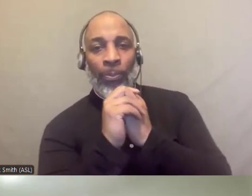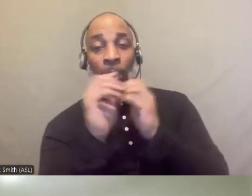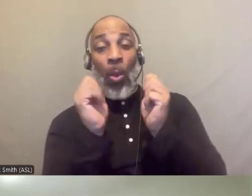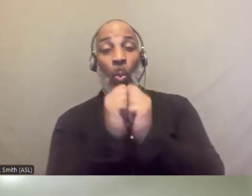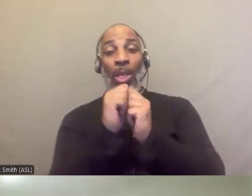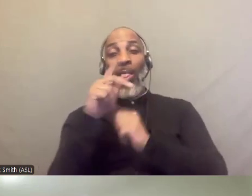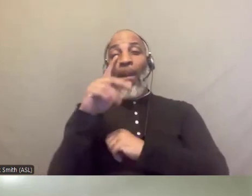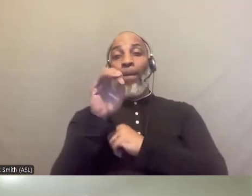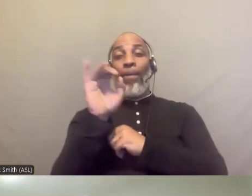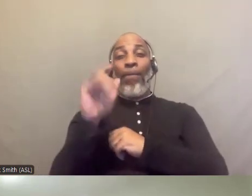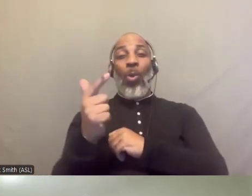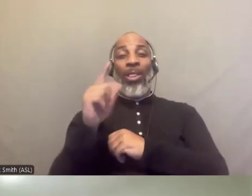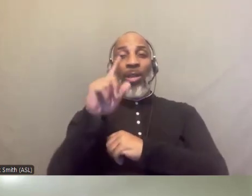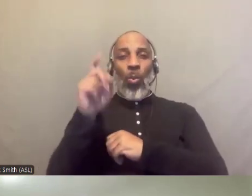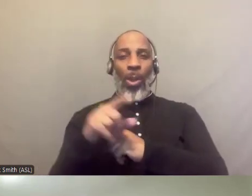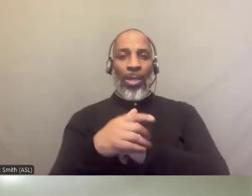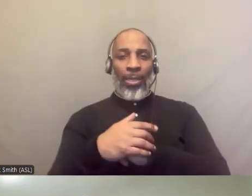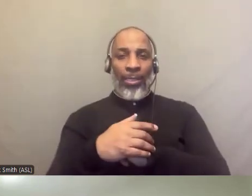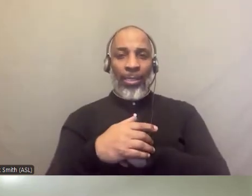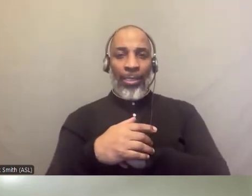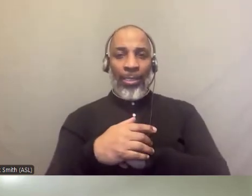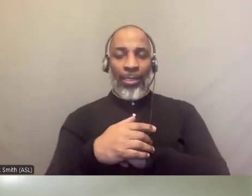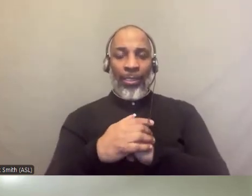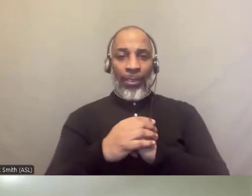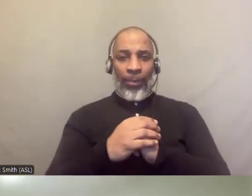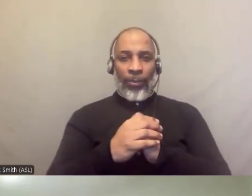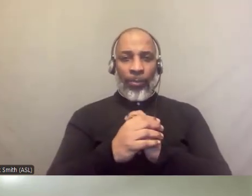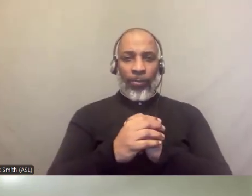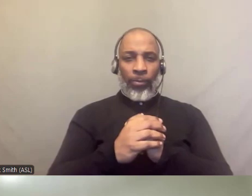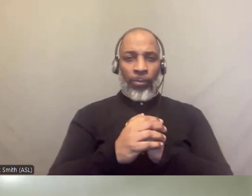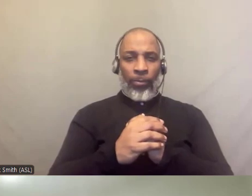questions. So can we go to the next slide, please?